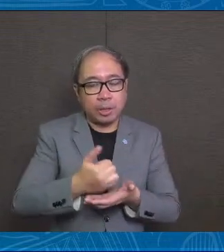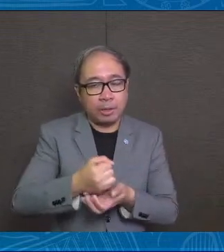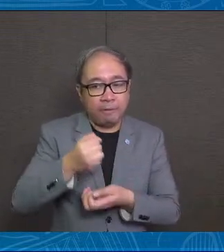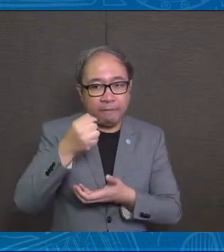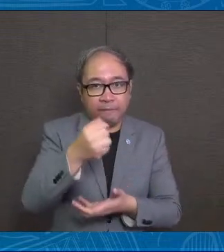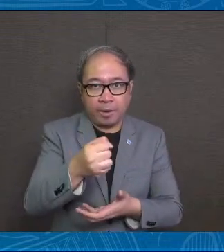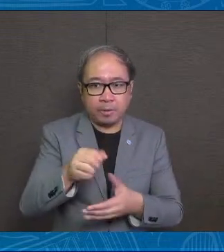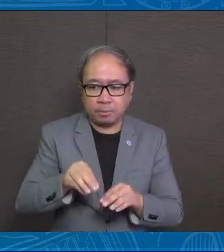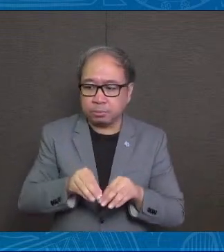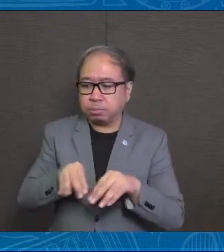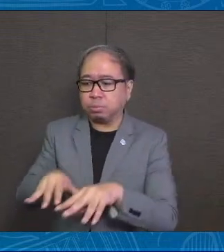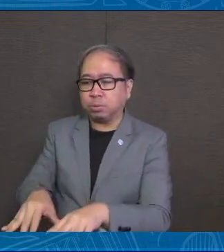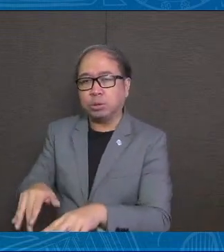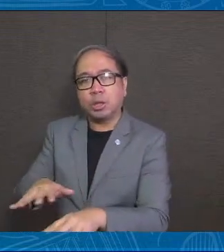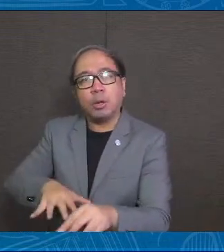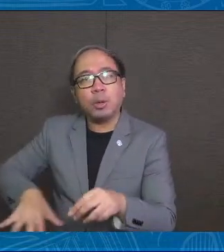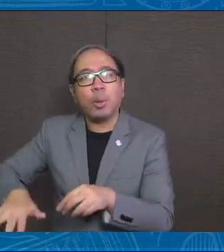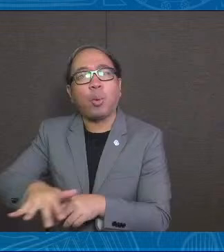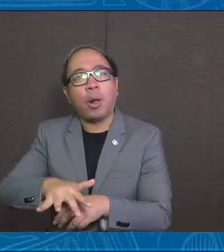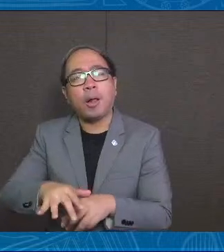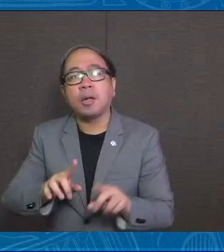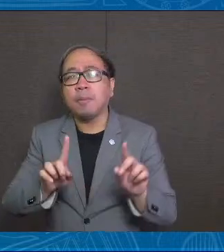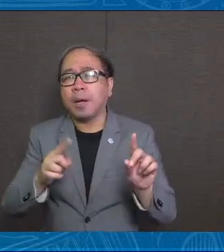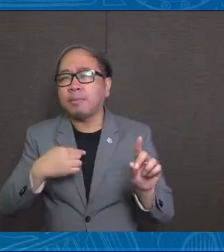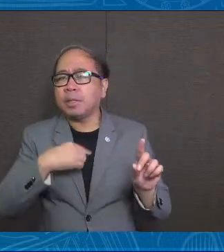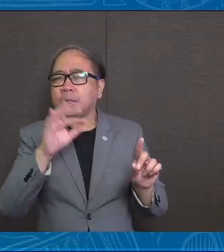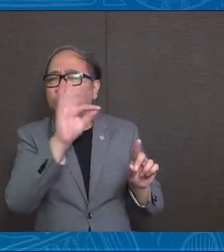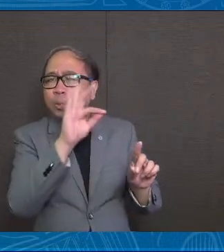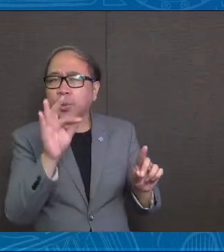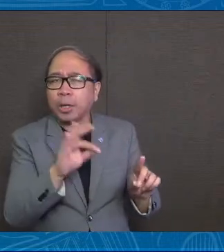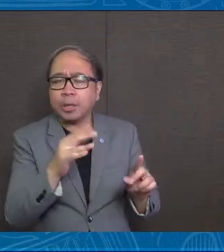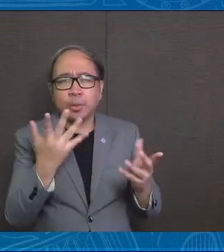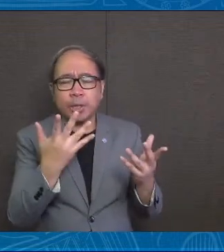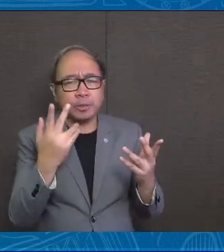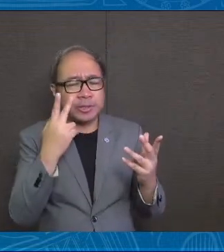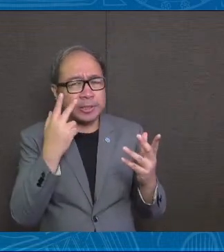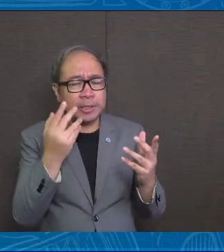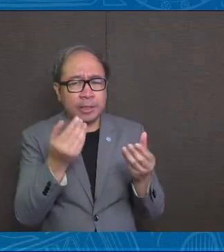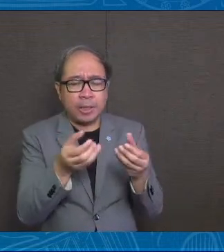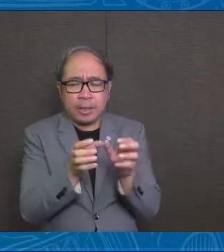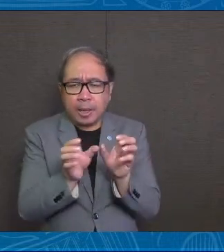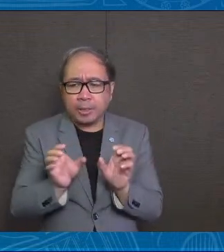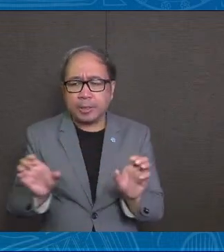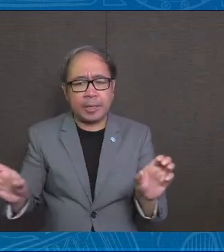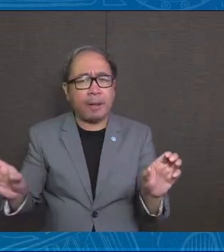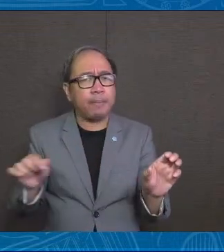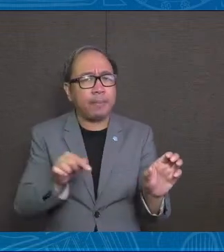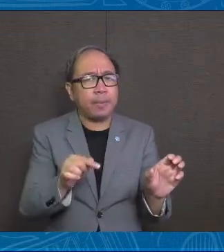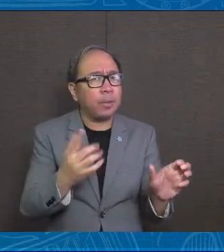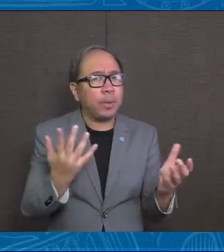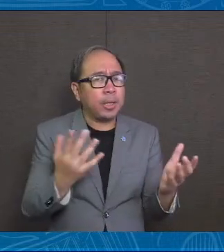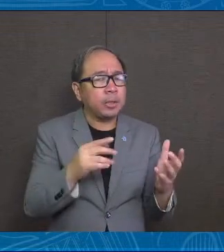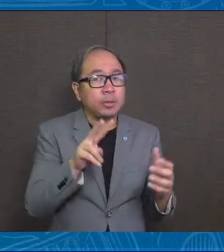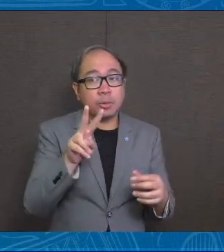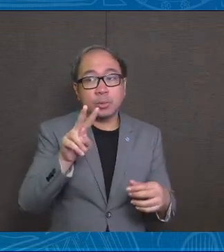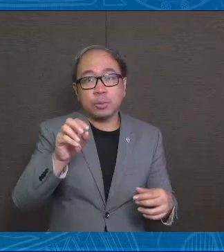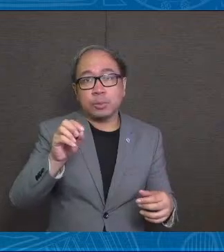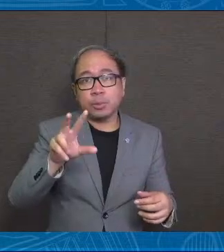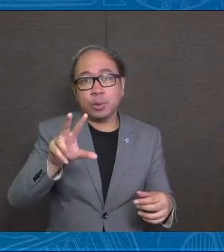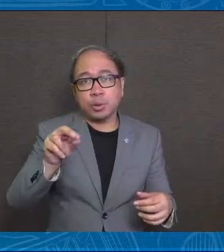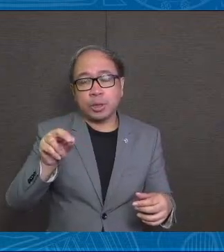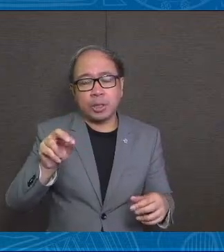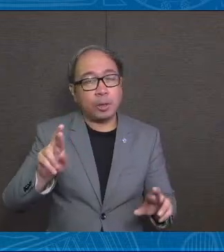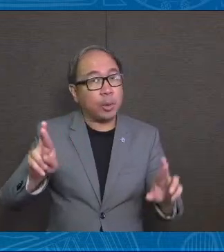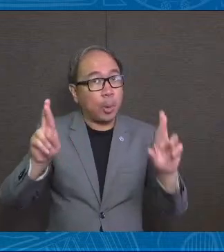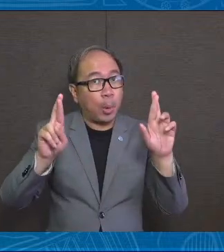community based at the local levels. So my question is, what are the gaps in order that by 2030, the surge will not be